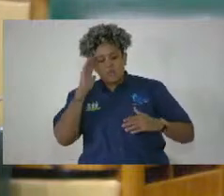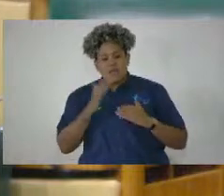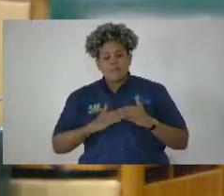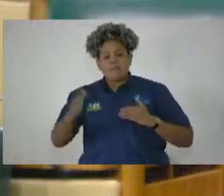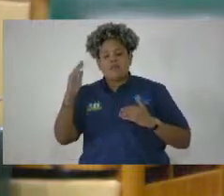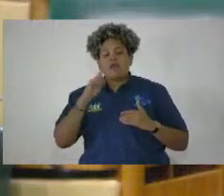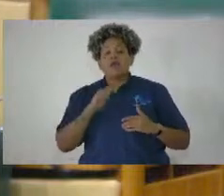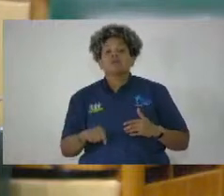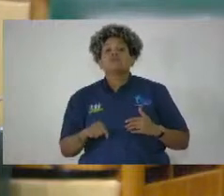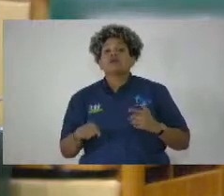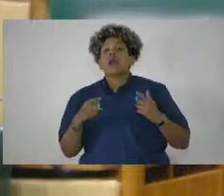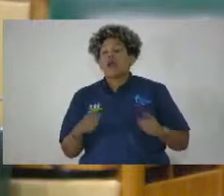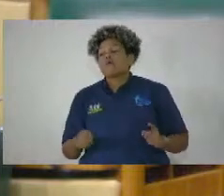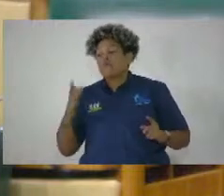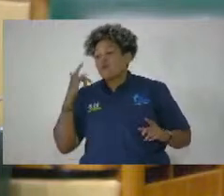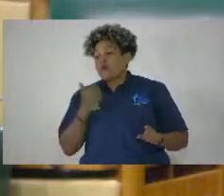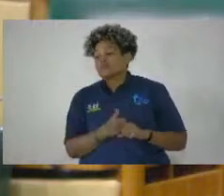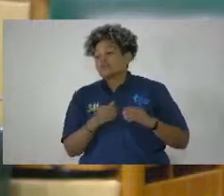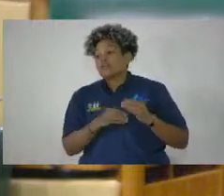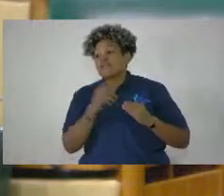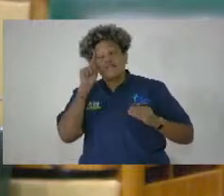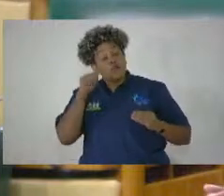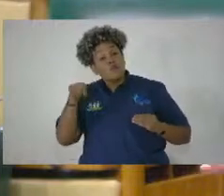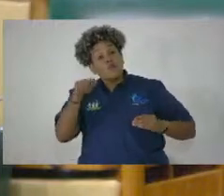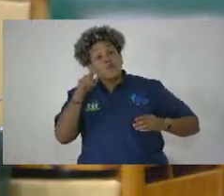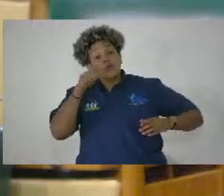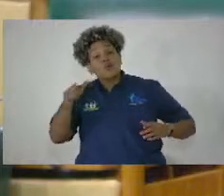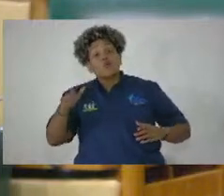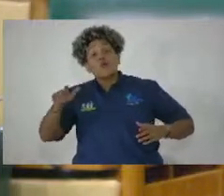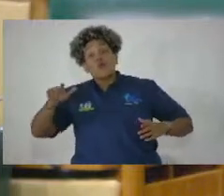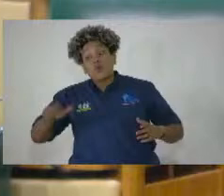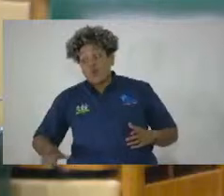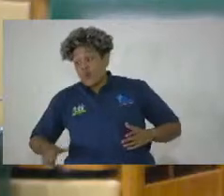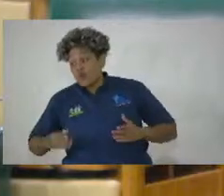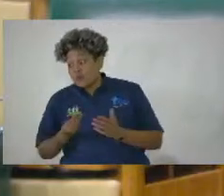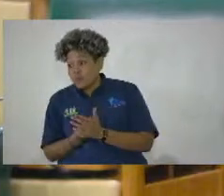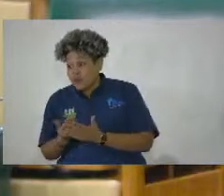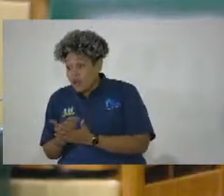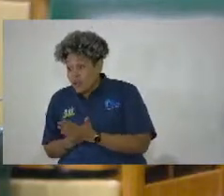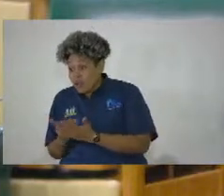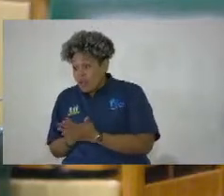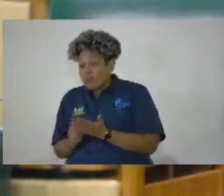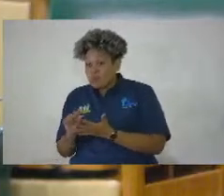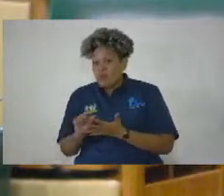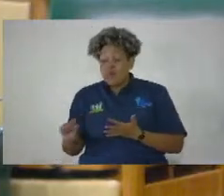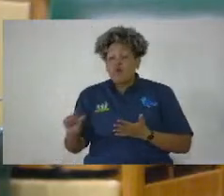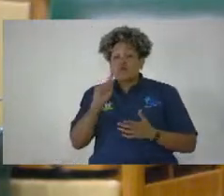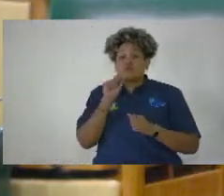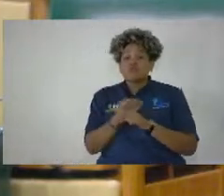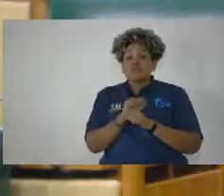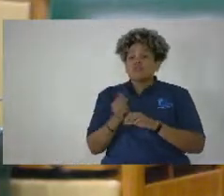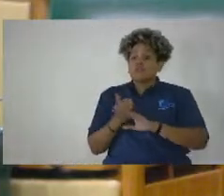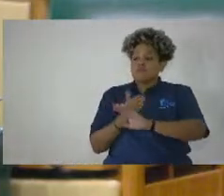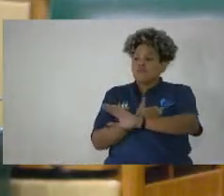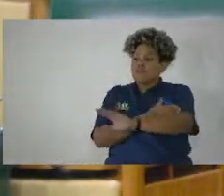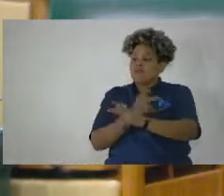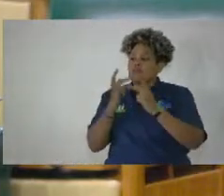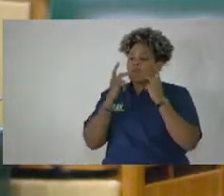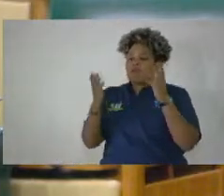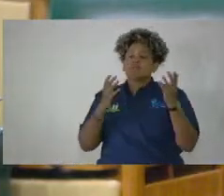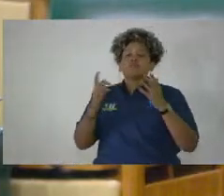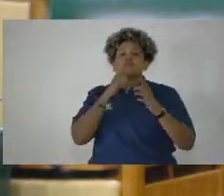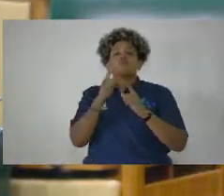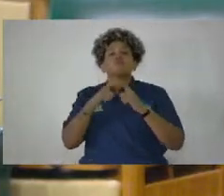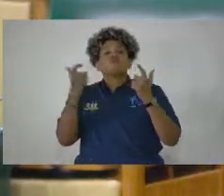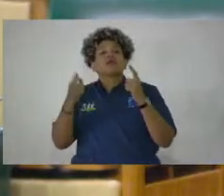income, because for those on the lowest rungs of the income ladder, it's the improvement of public service that has a greater